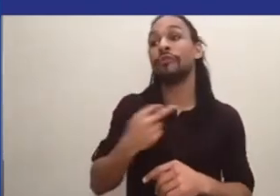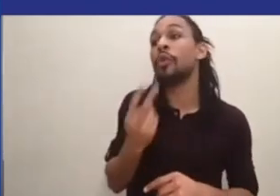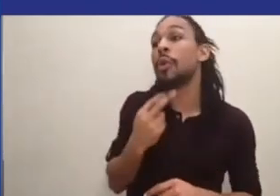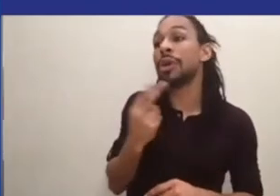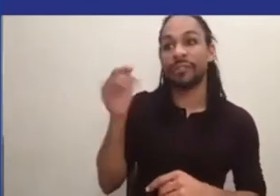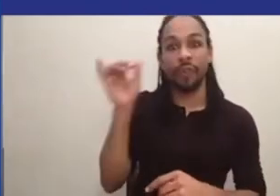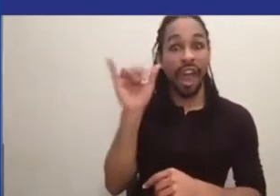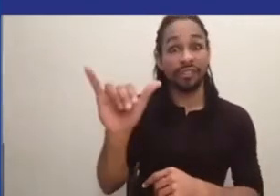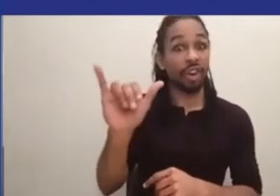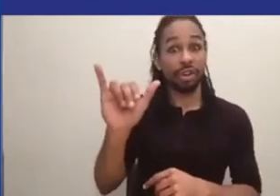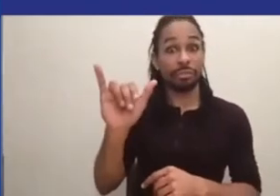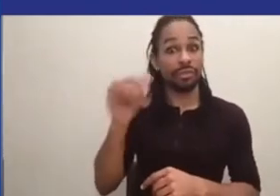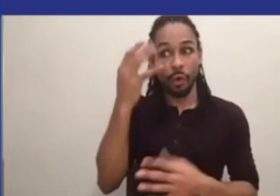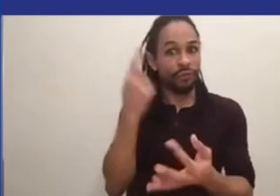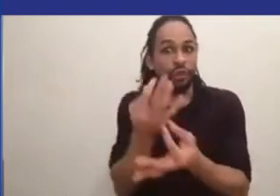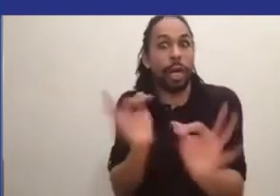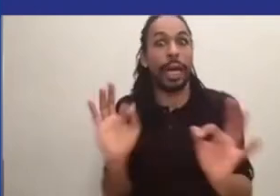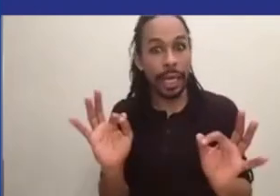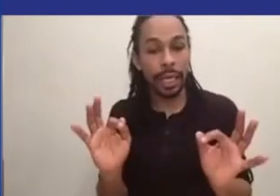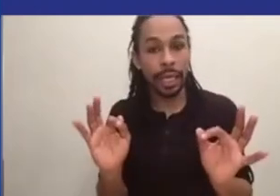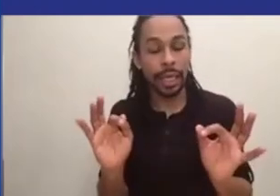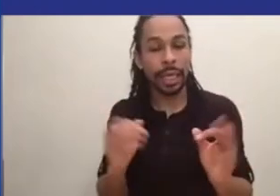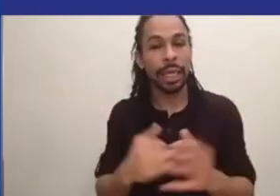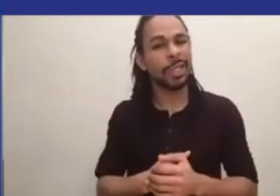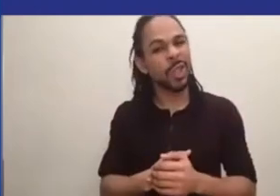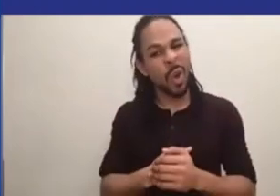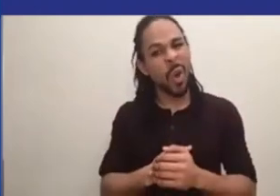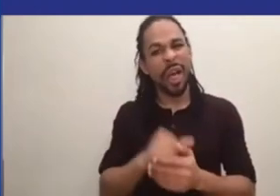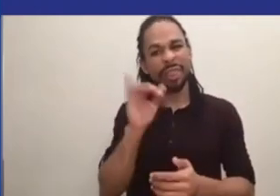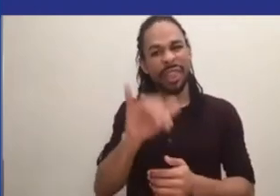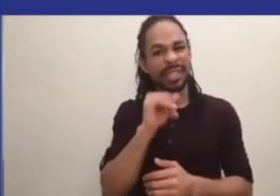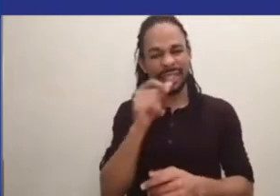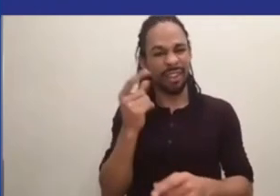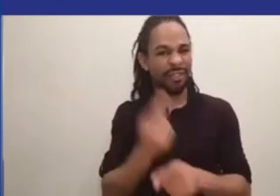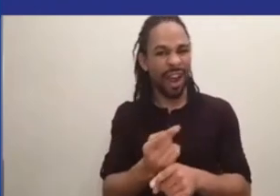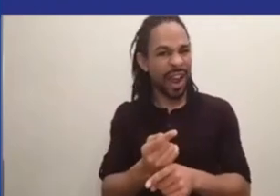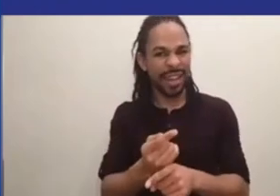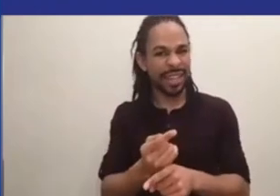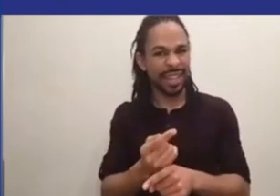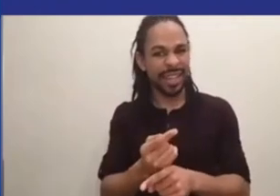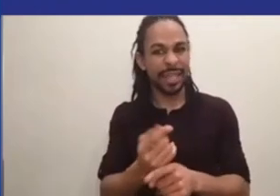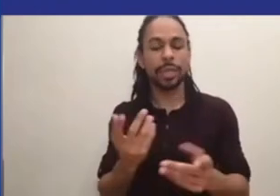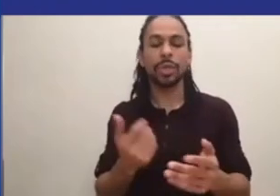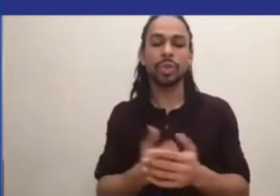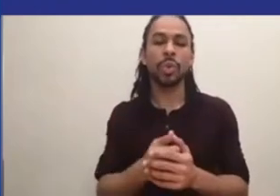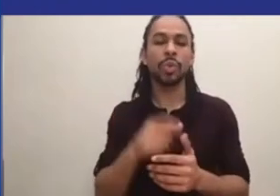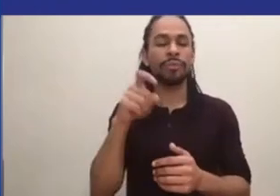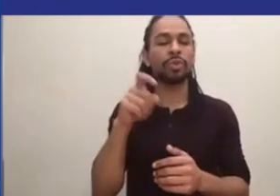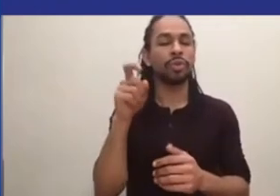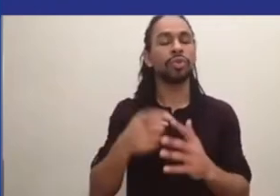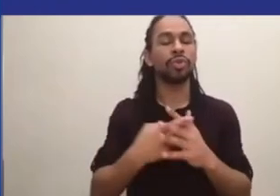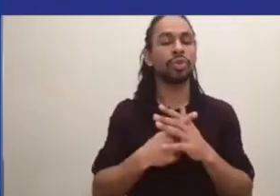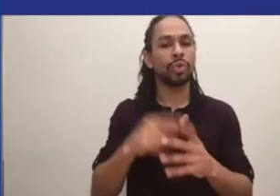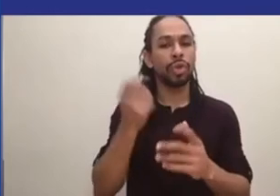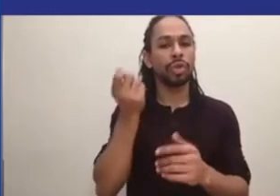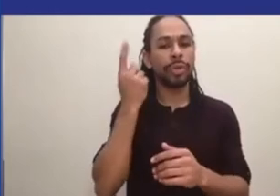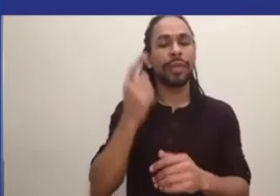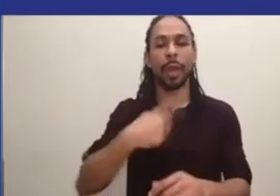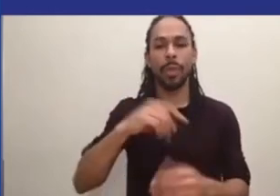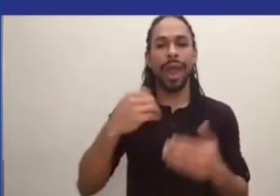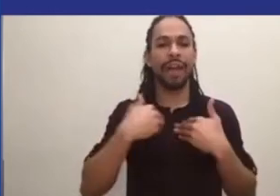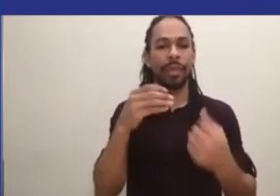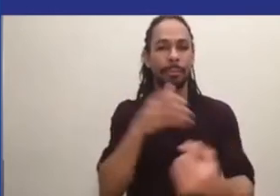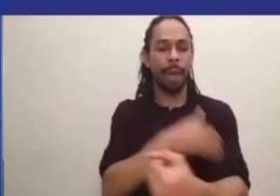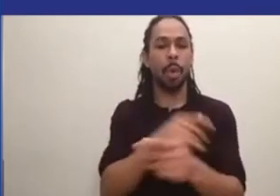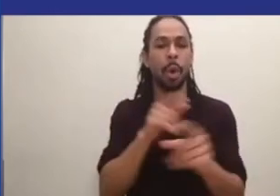forever, for free. You know, that's not right. You know, so it's starting to understand that we have the power as well as